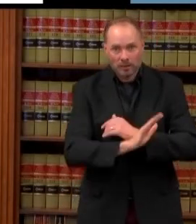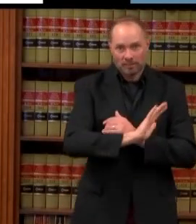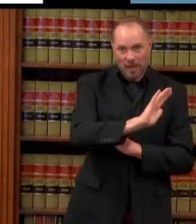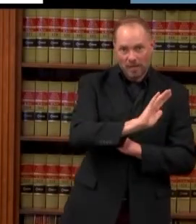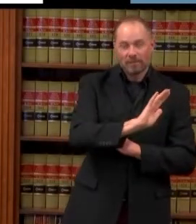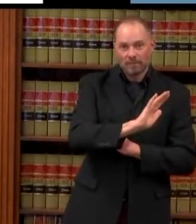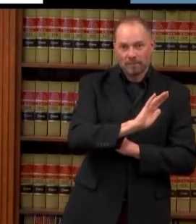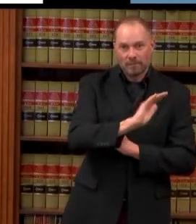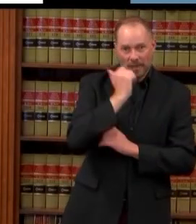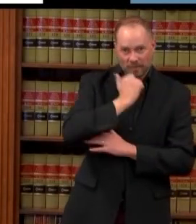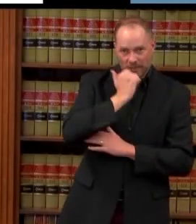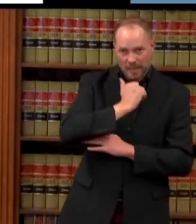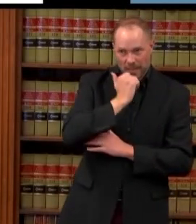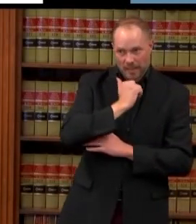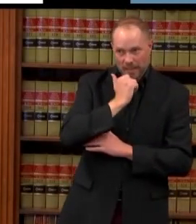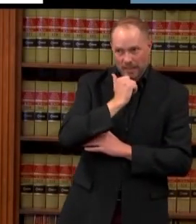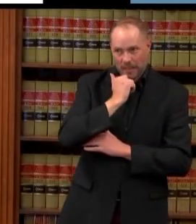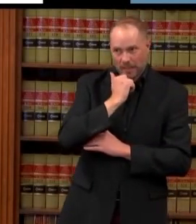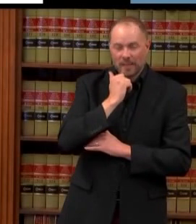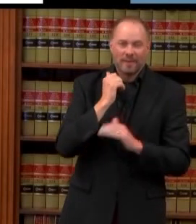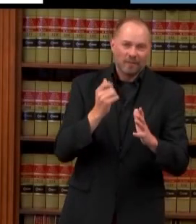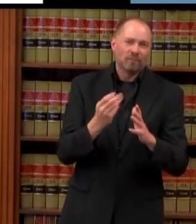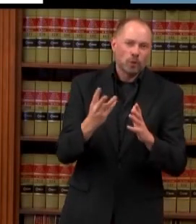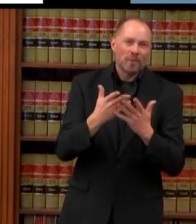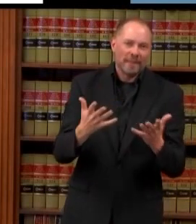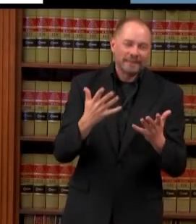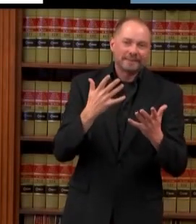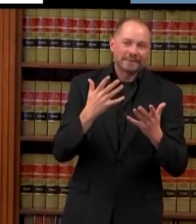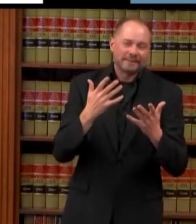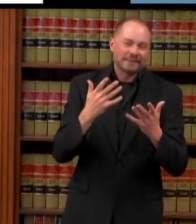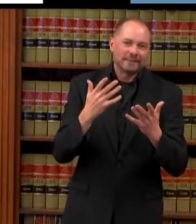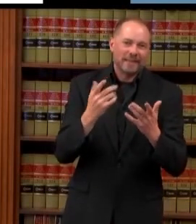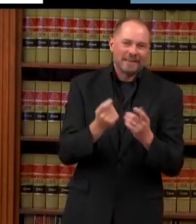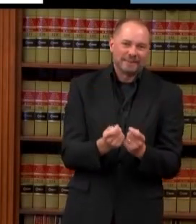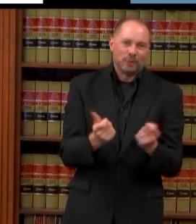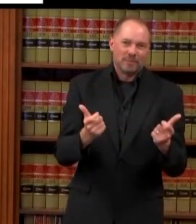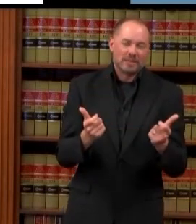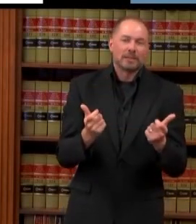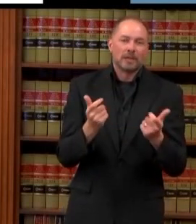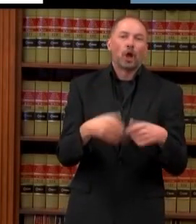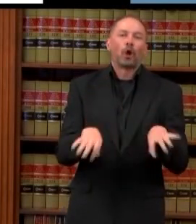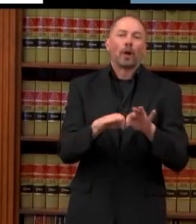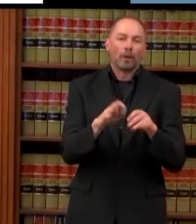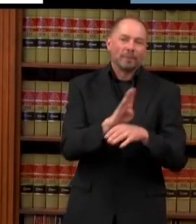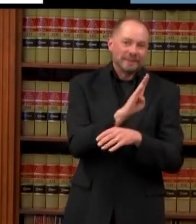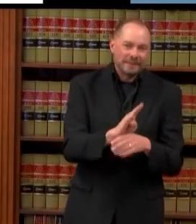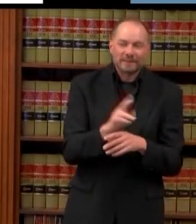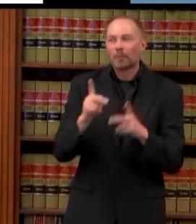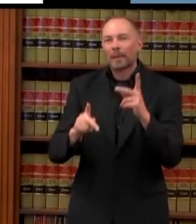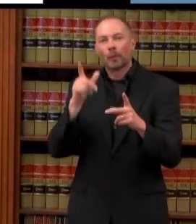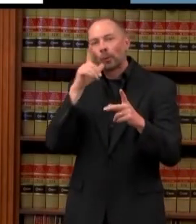of things that it exempts, of course, critical businesses, employees returning from home,